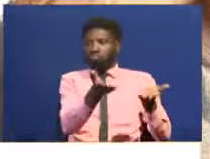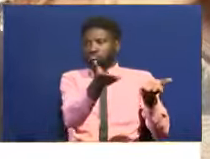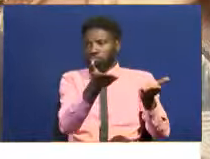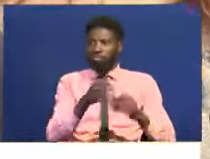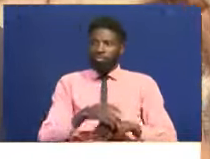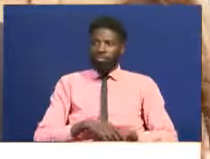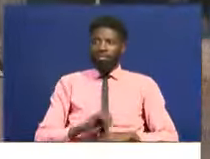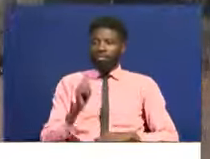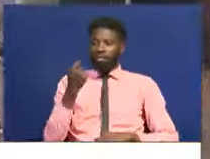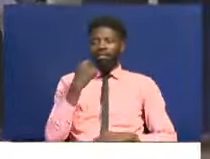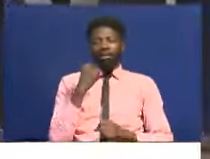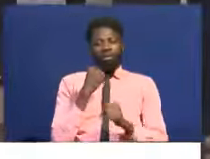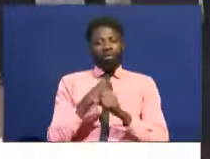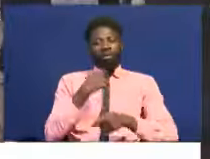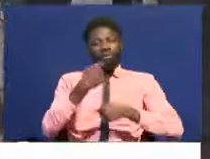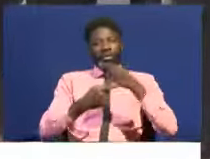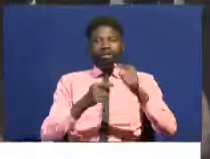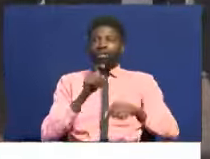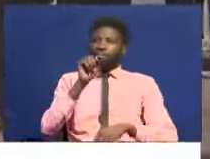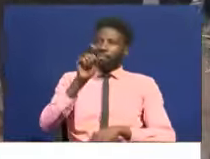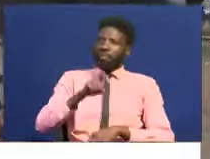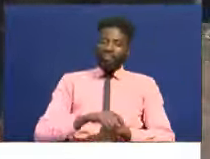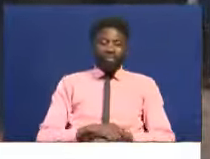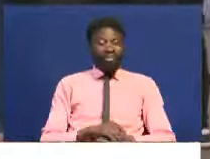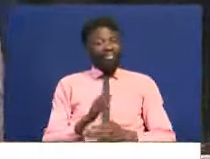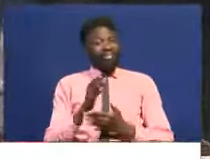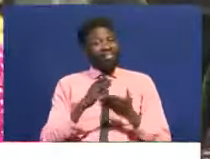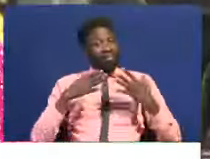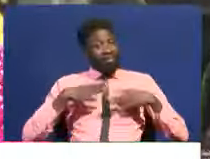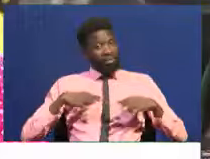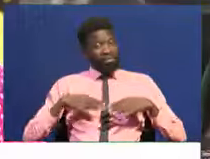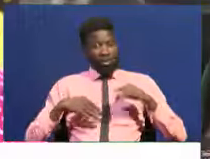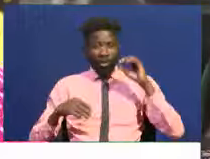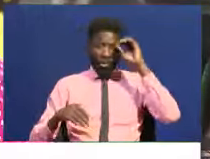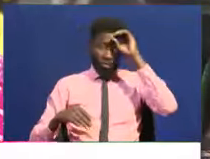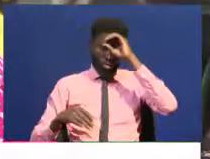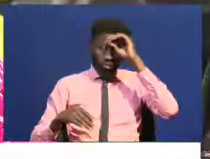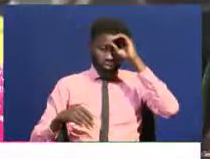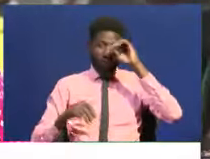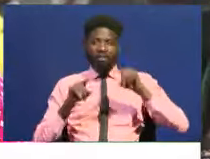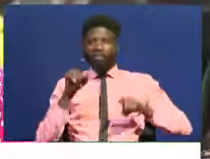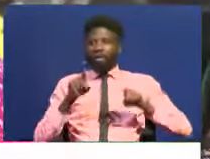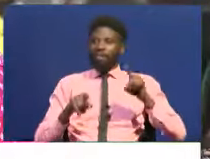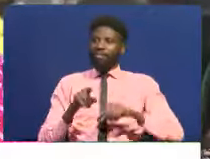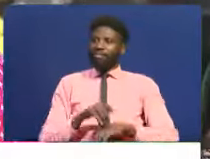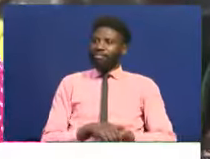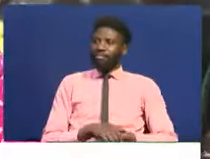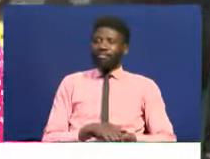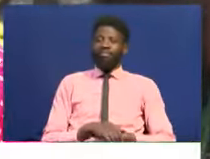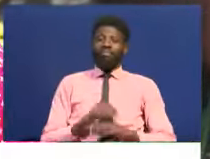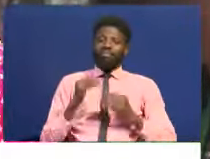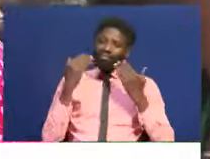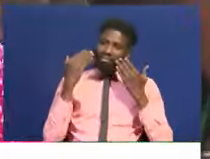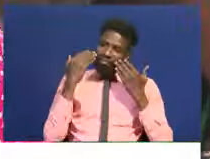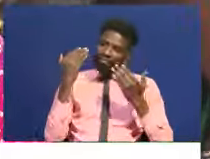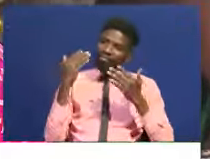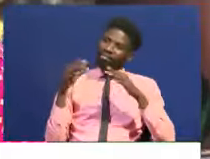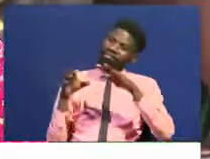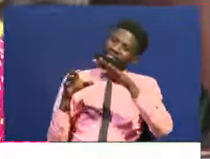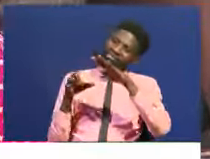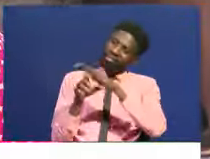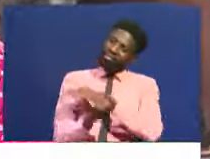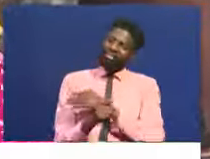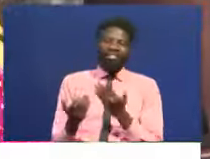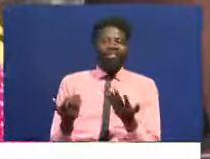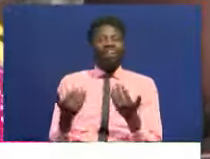zimesimama ziendelee. However, some had a different opinion. There is an element of subordination, being humble to your